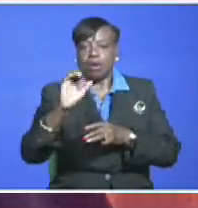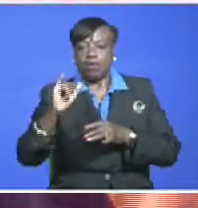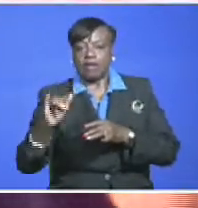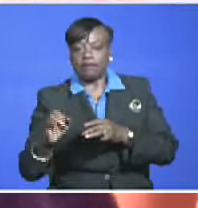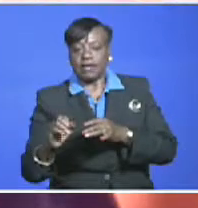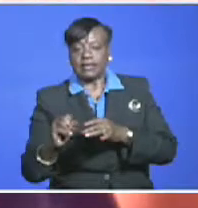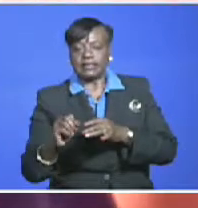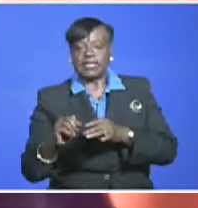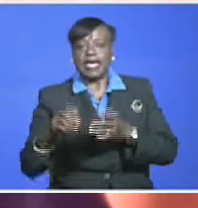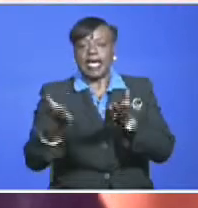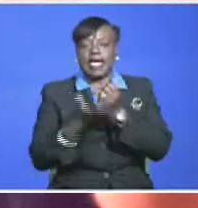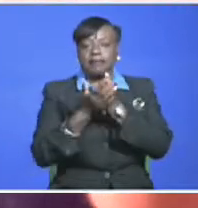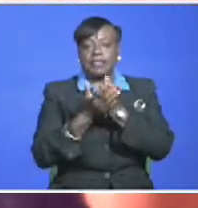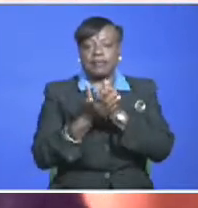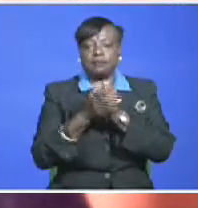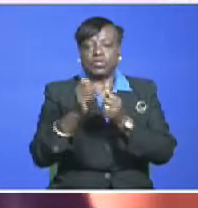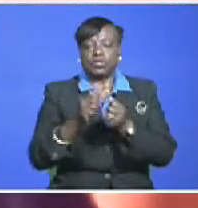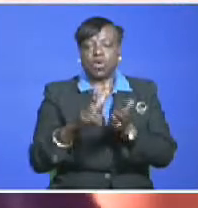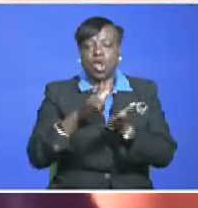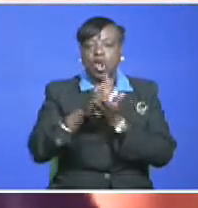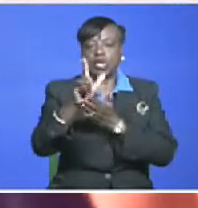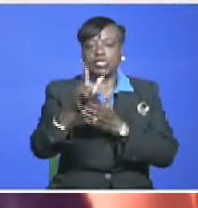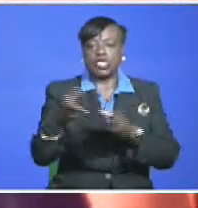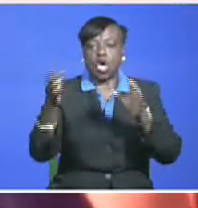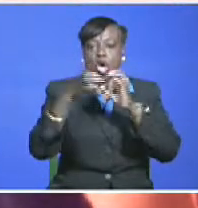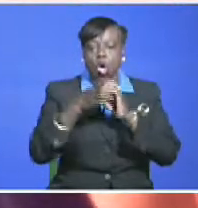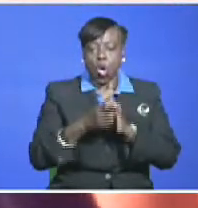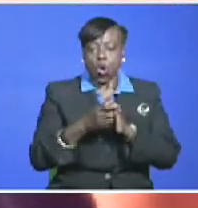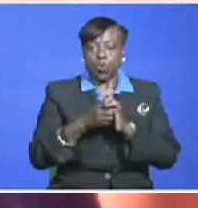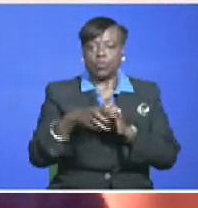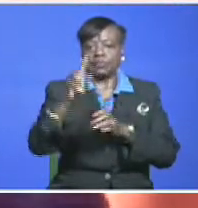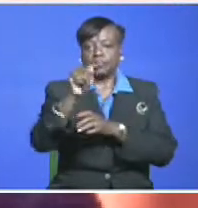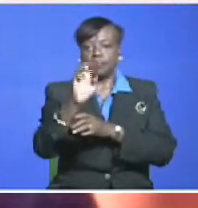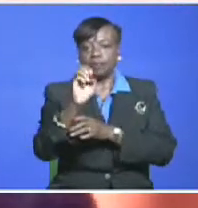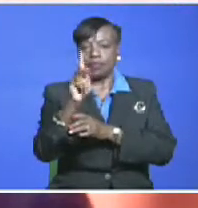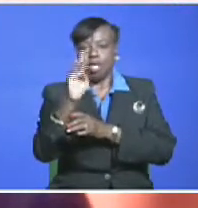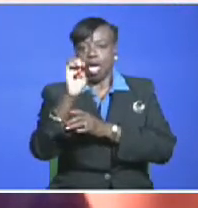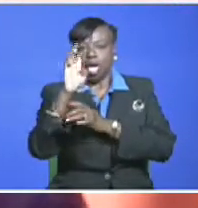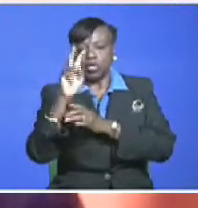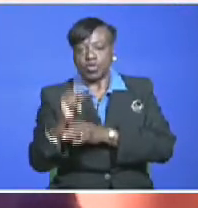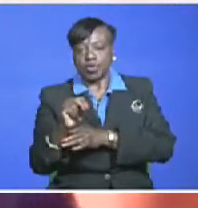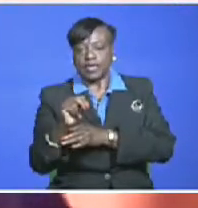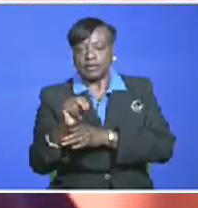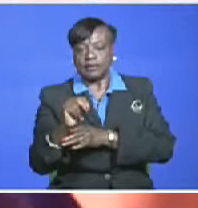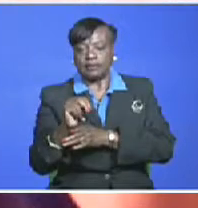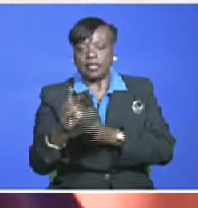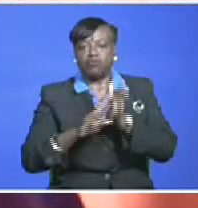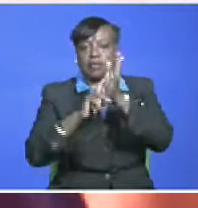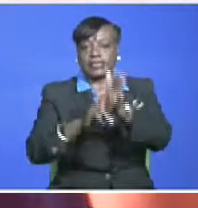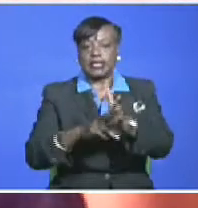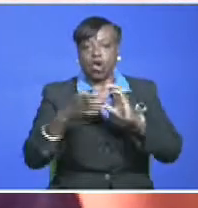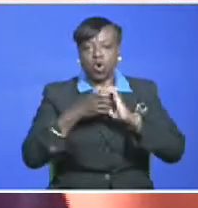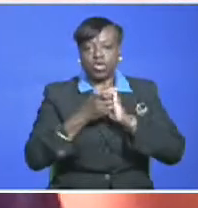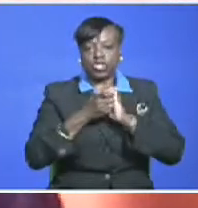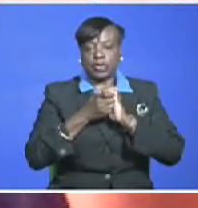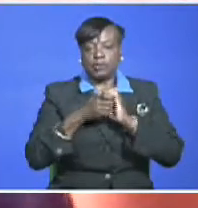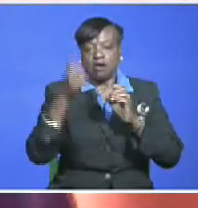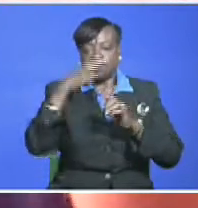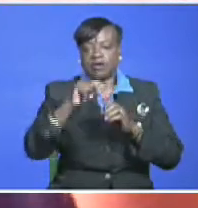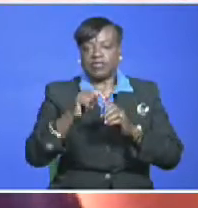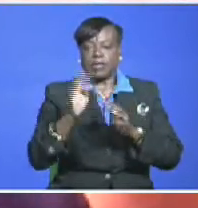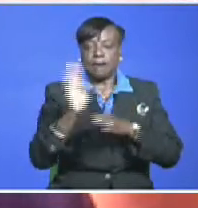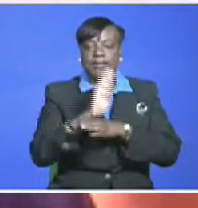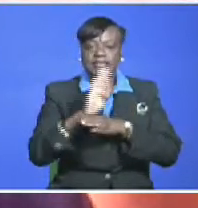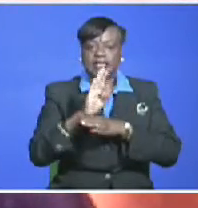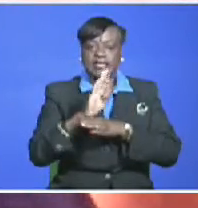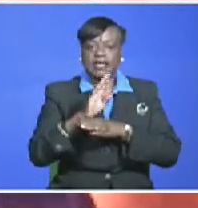their own tokens. So any business anywhere can create a token that represents ownership of that business. And that token is tradable. It